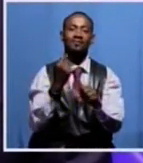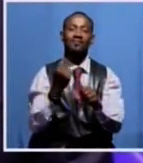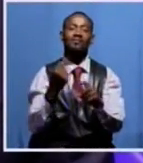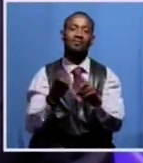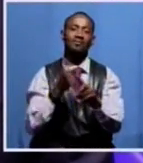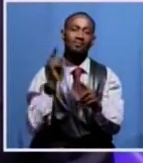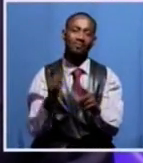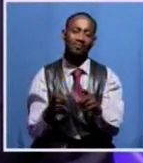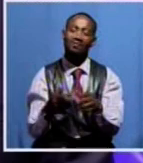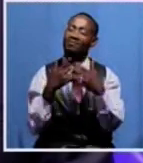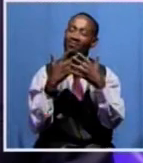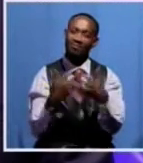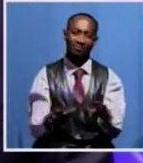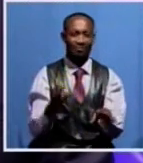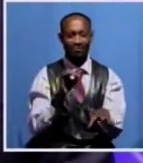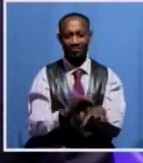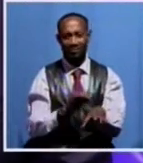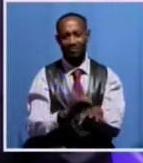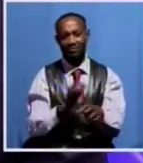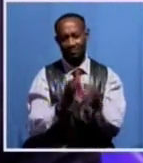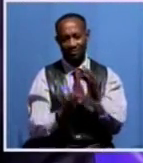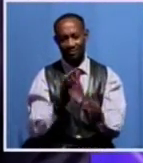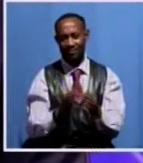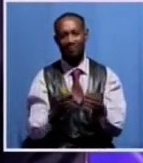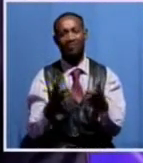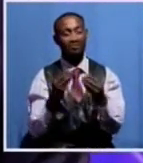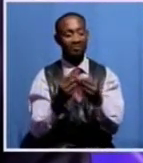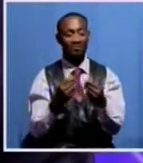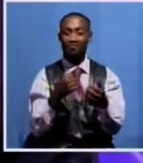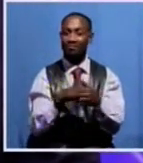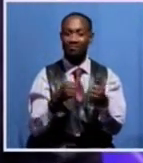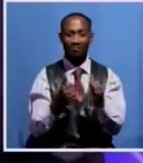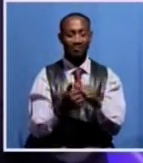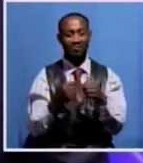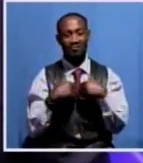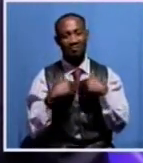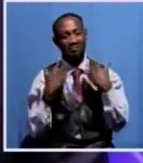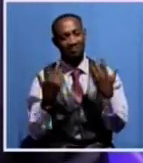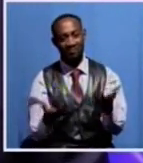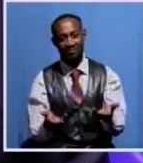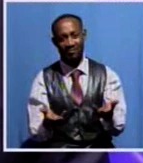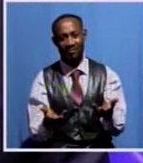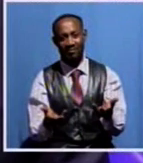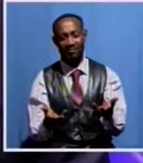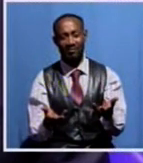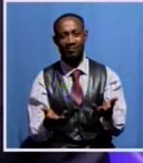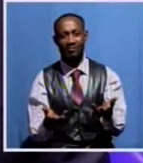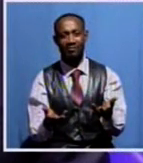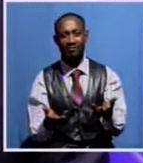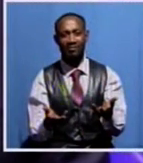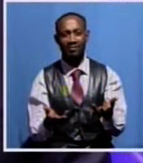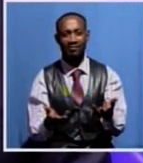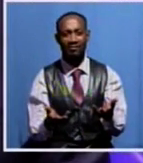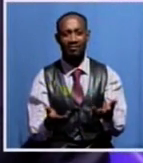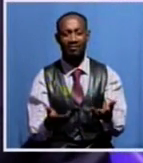it's a lost opportunity. But I know that the Minister of Land is very keen to have the land titling